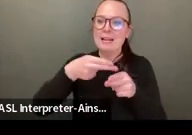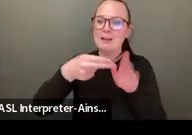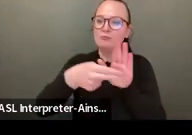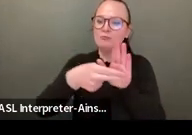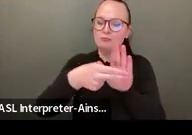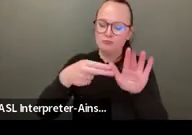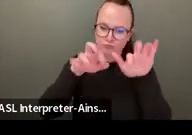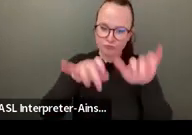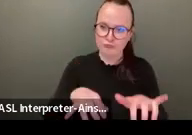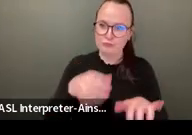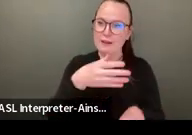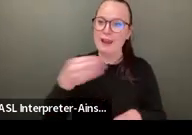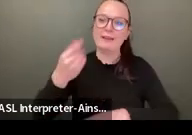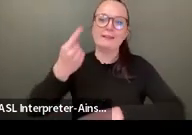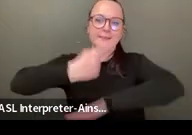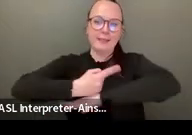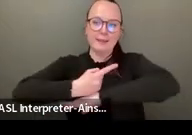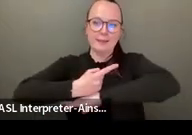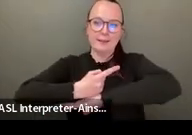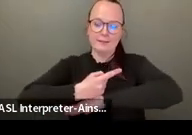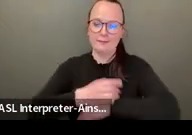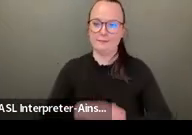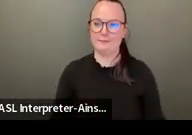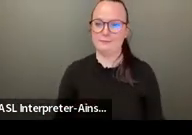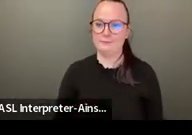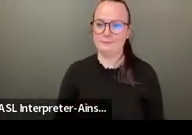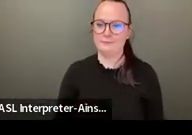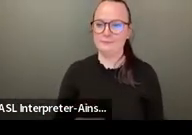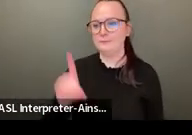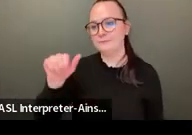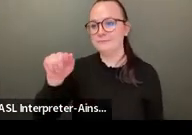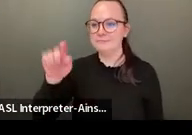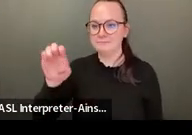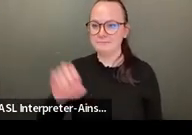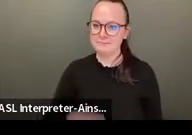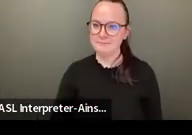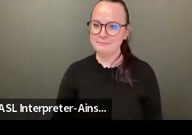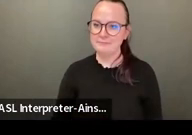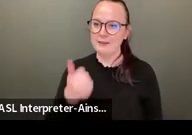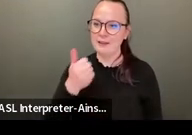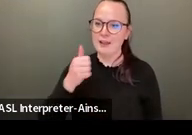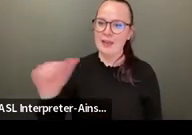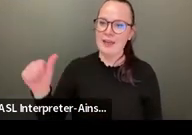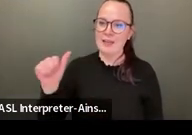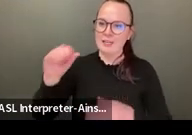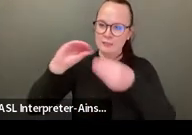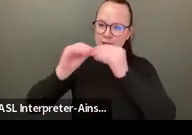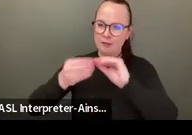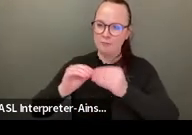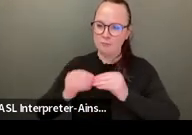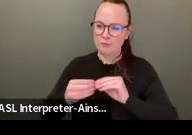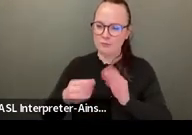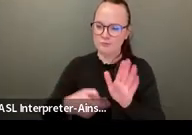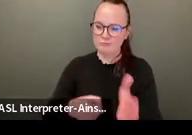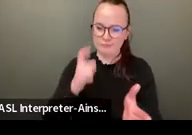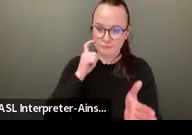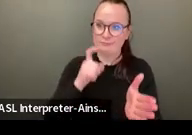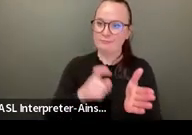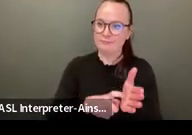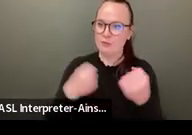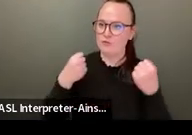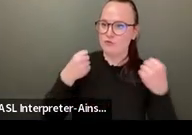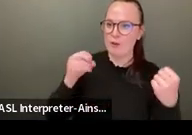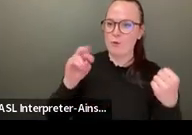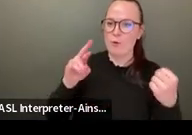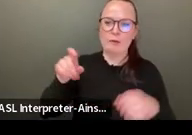date that the evaluation was given, date or date, and any scores that highlight the strengths or needs in the student profile, as